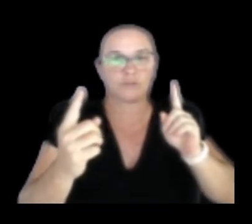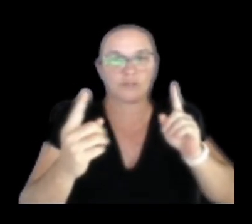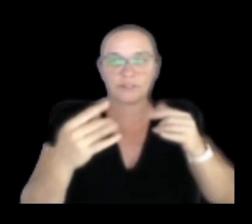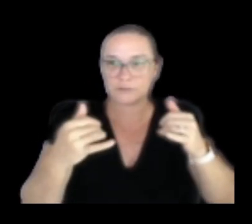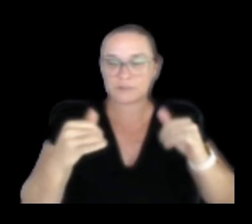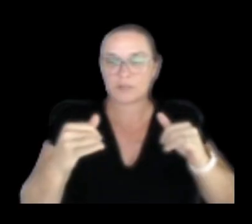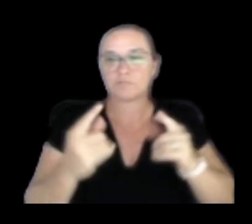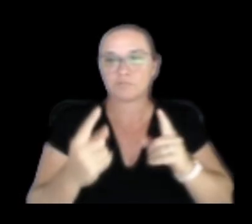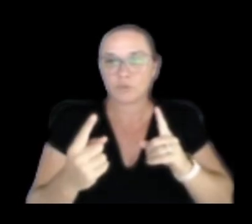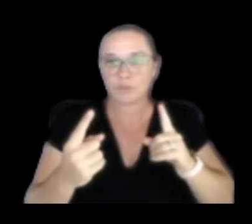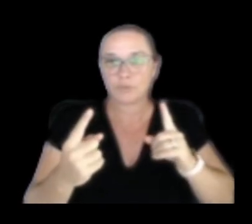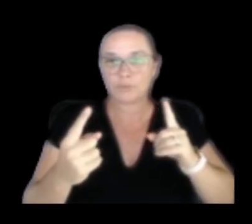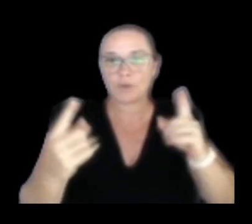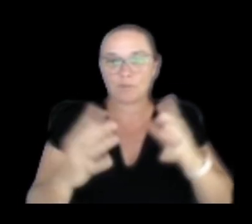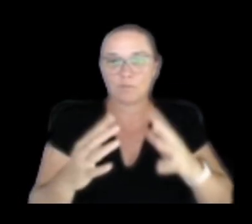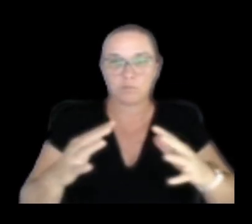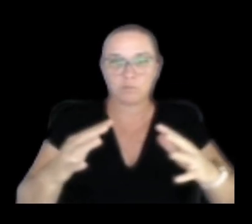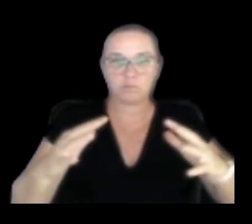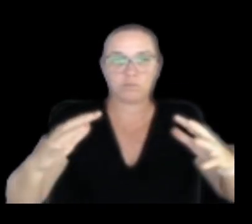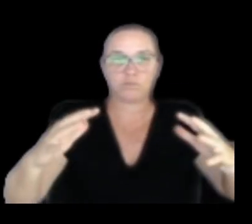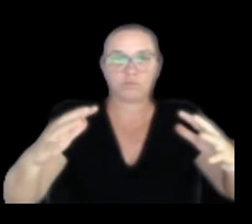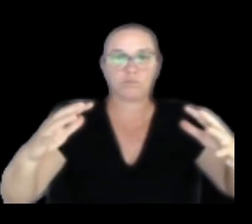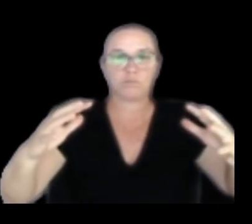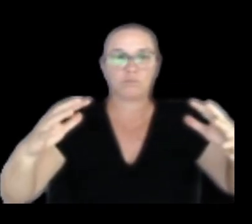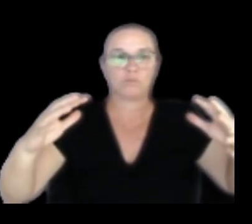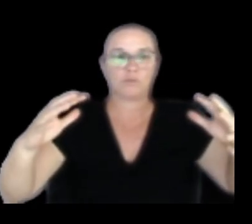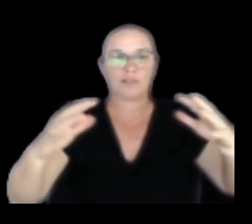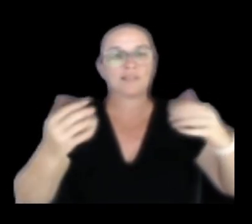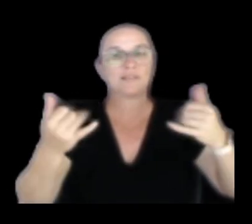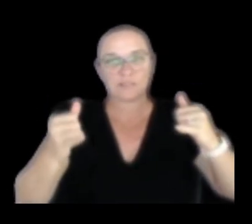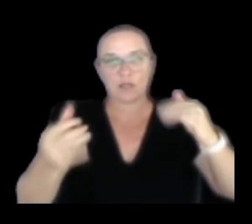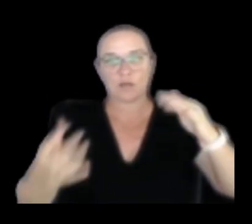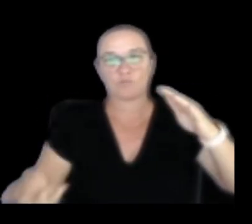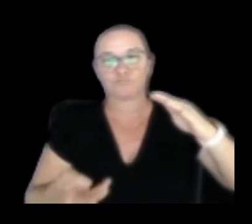showing that the volcano is swelling, refilling with magma,